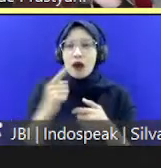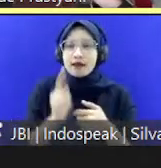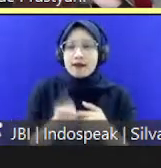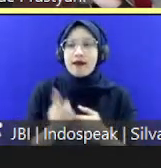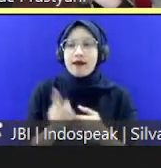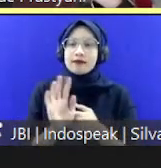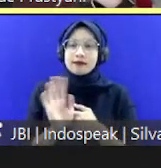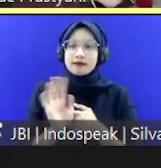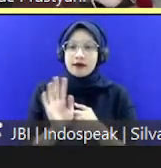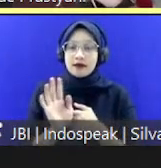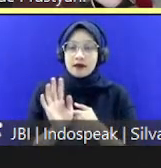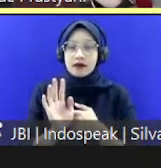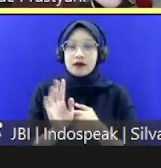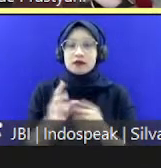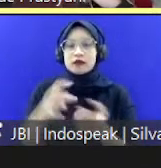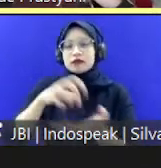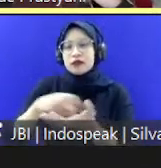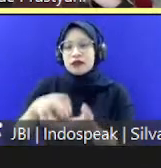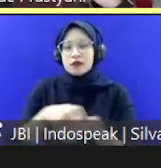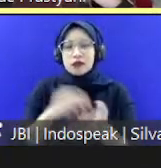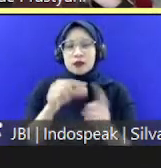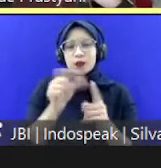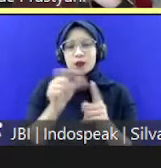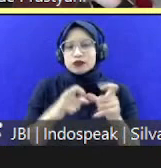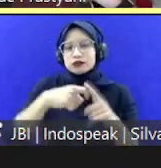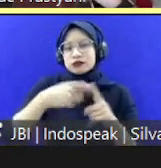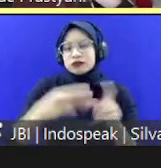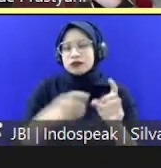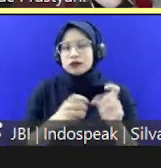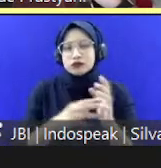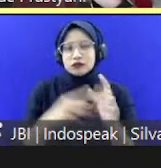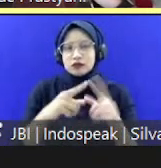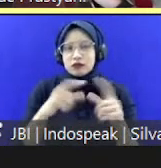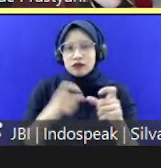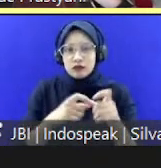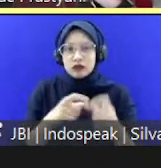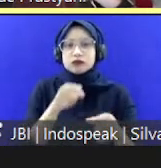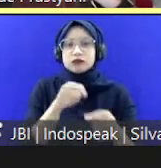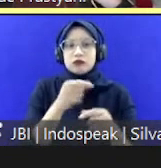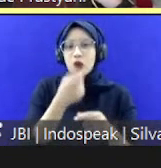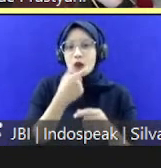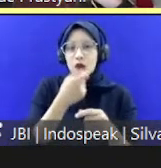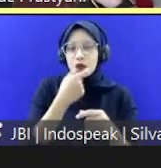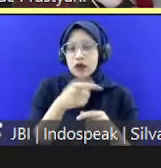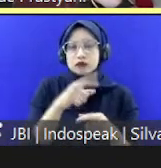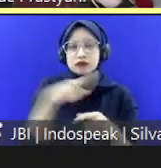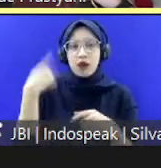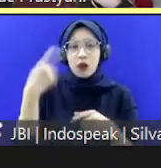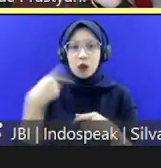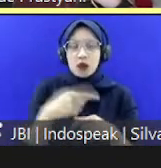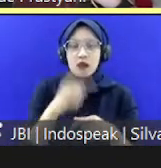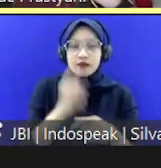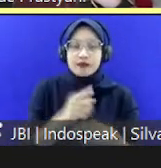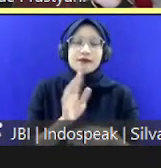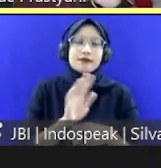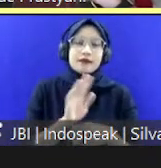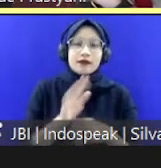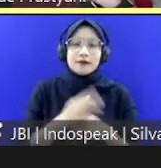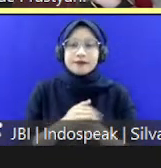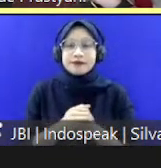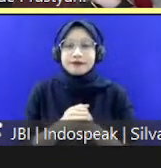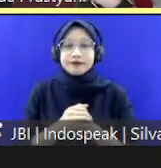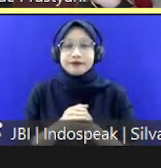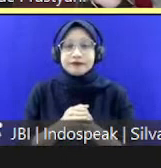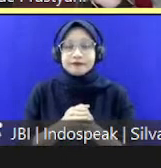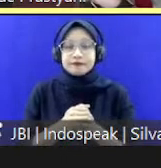health facilities in Puskesmas, and that really affected the speed of recovery that the patient can